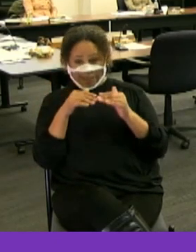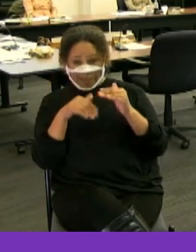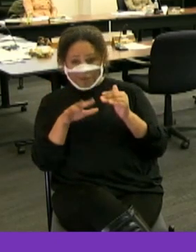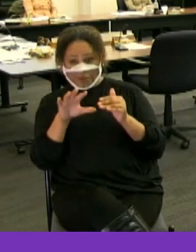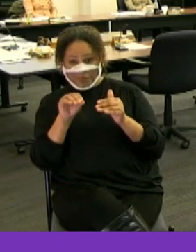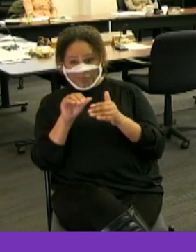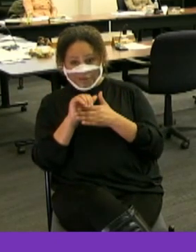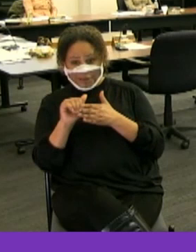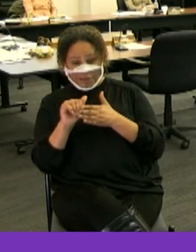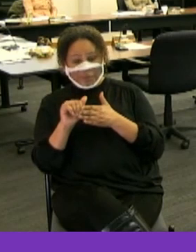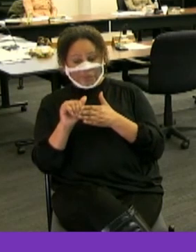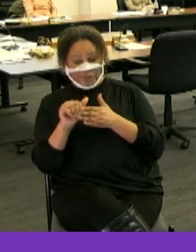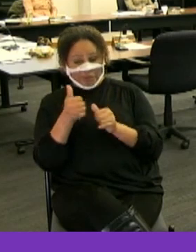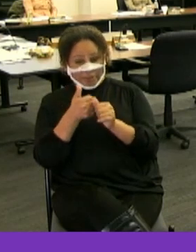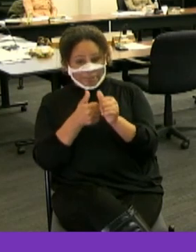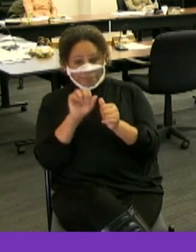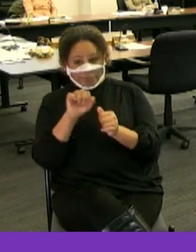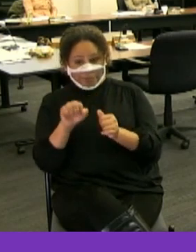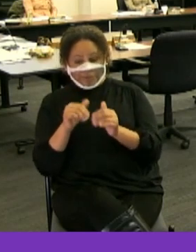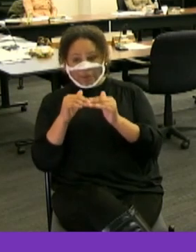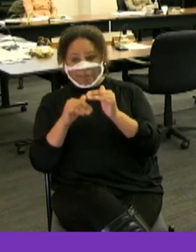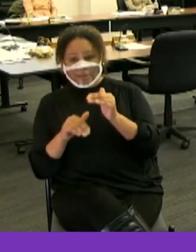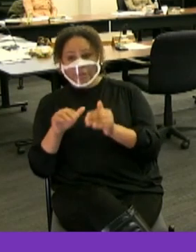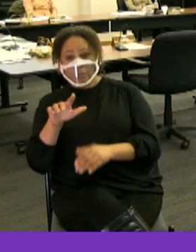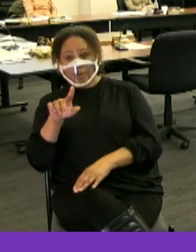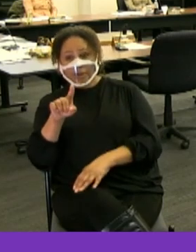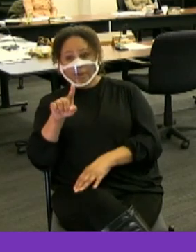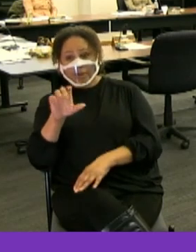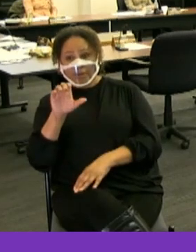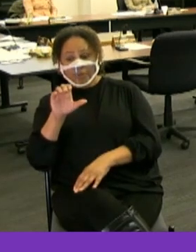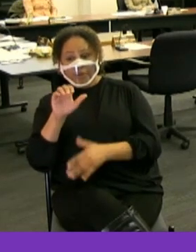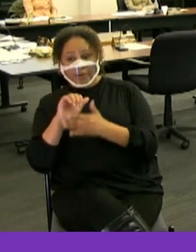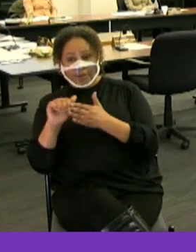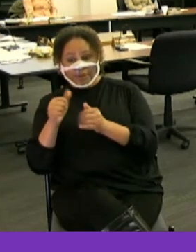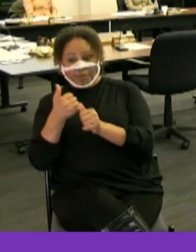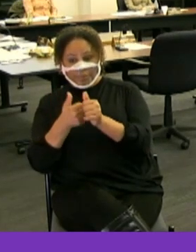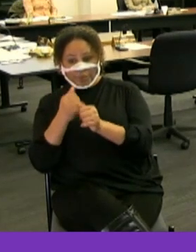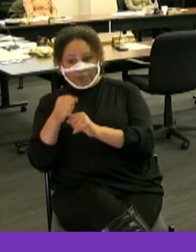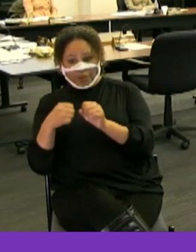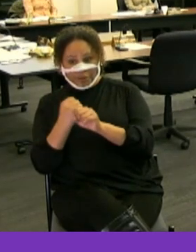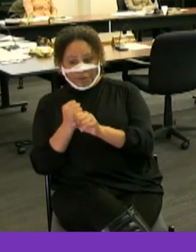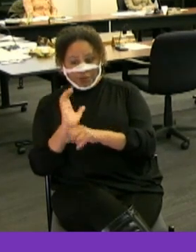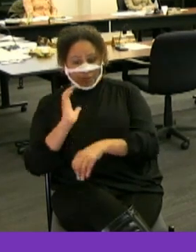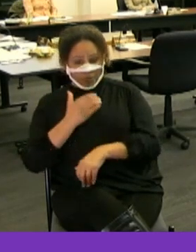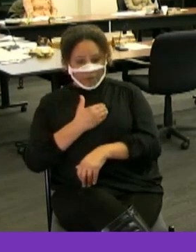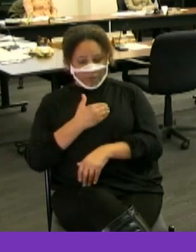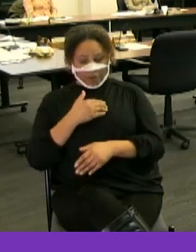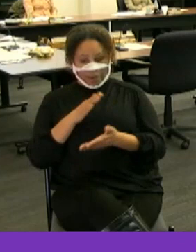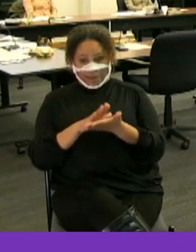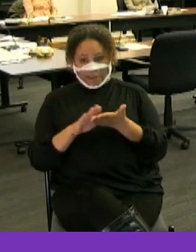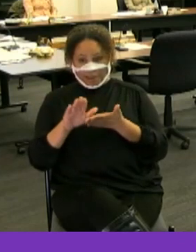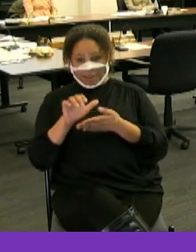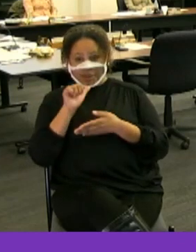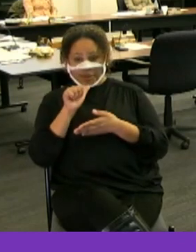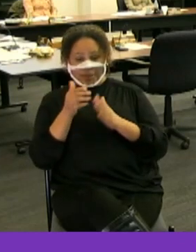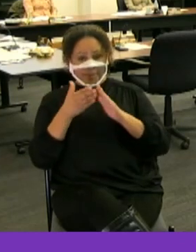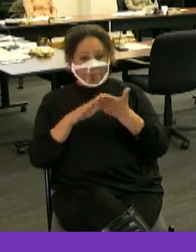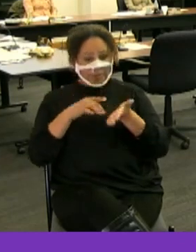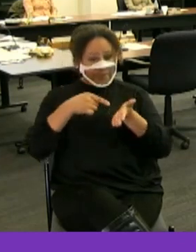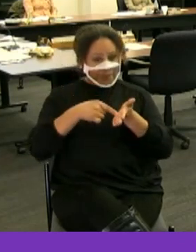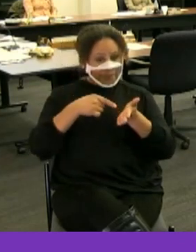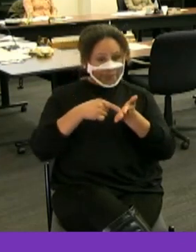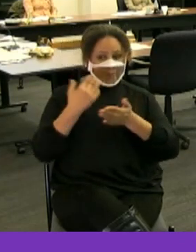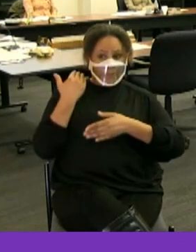$50 per semester, under $100 a year, so that our college does not go into debt and that we can be